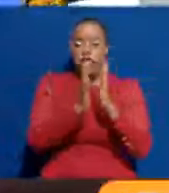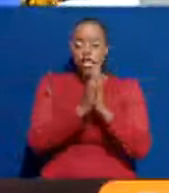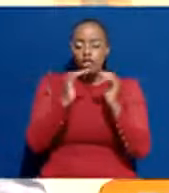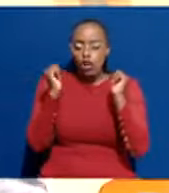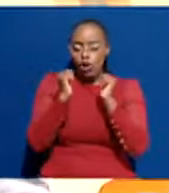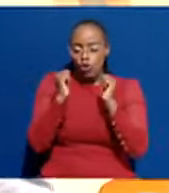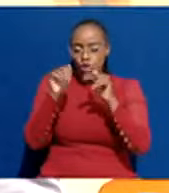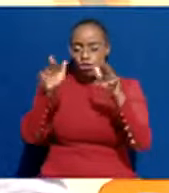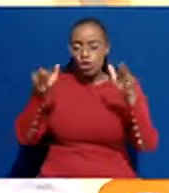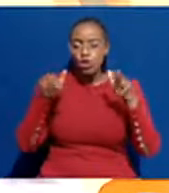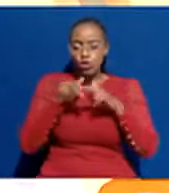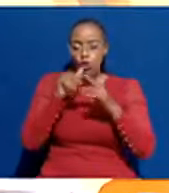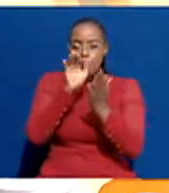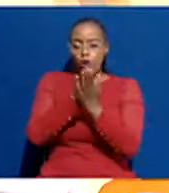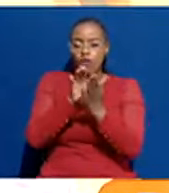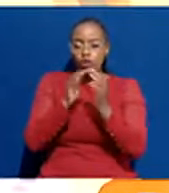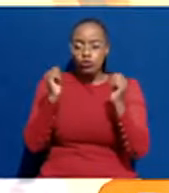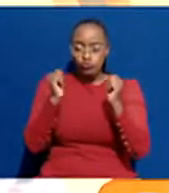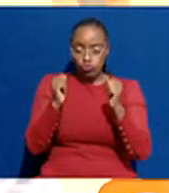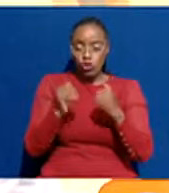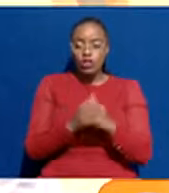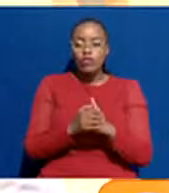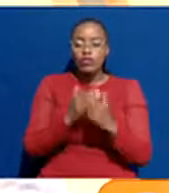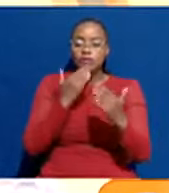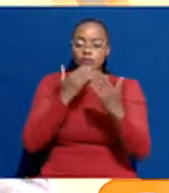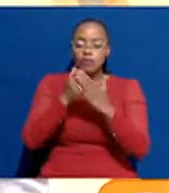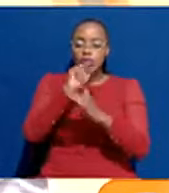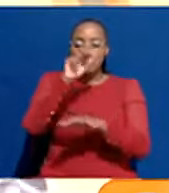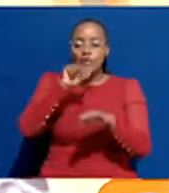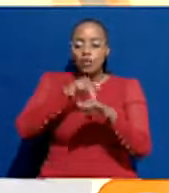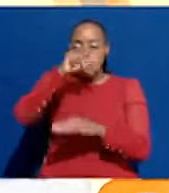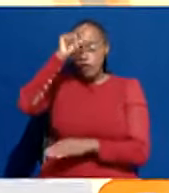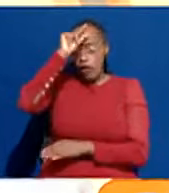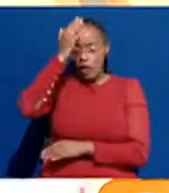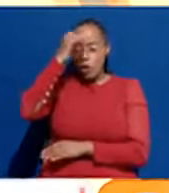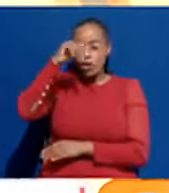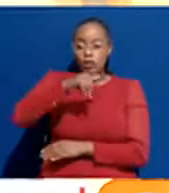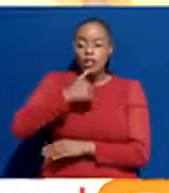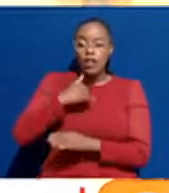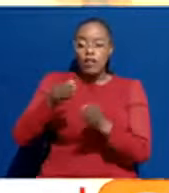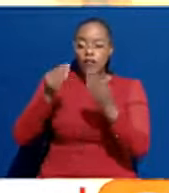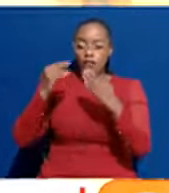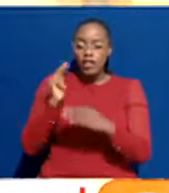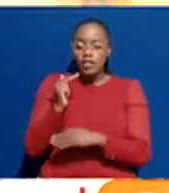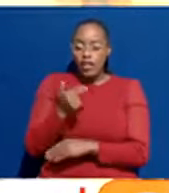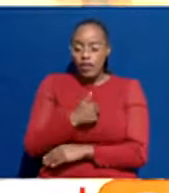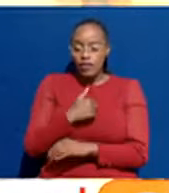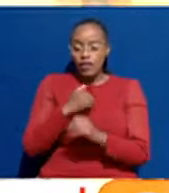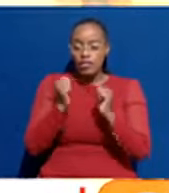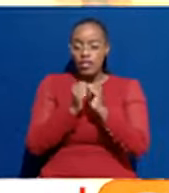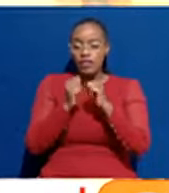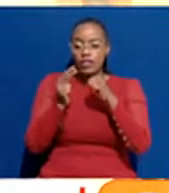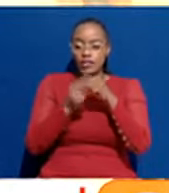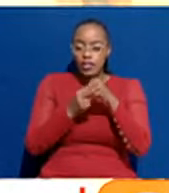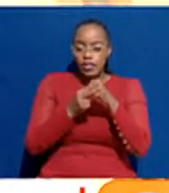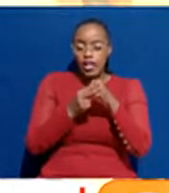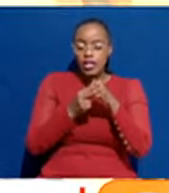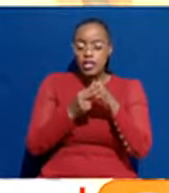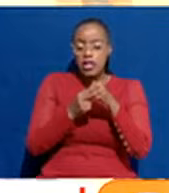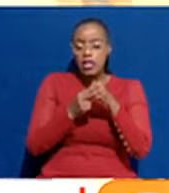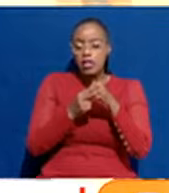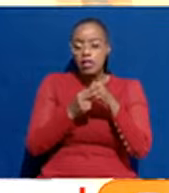stores. And I want to thank national government because today wametupatia 17,000 tons.